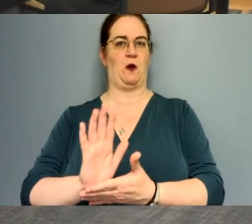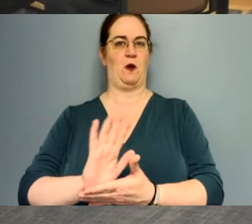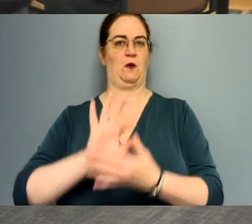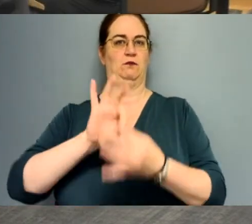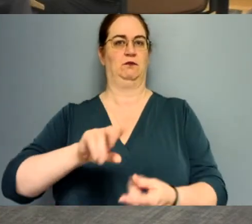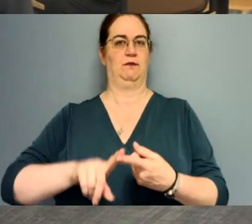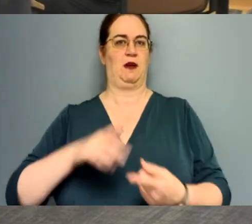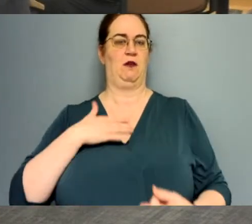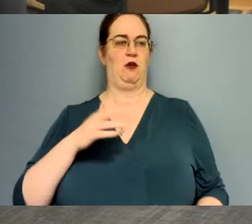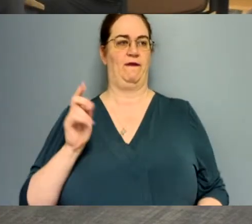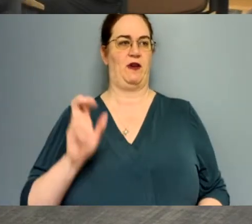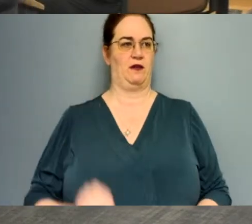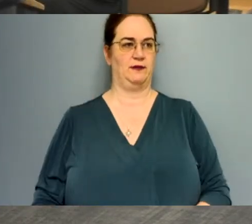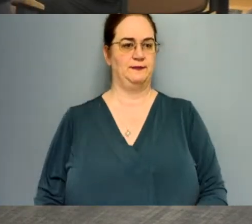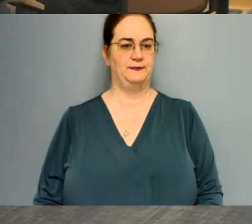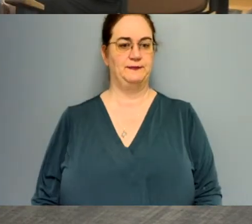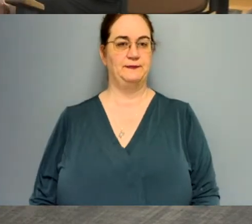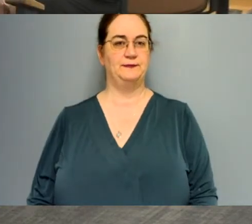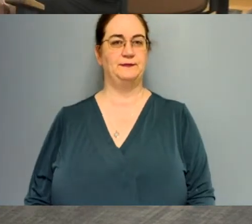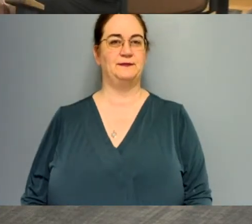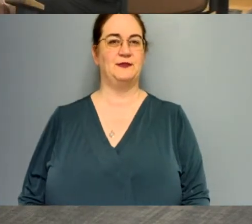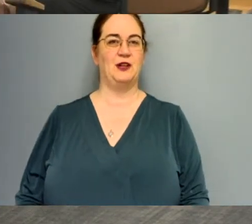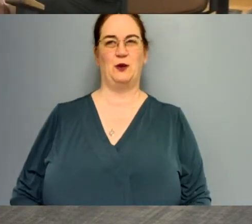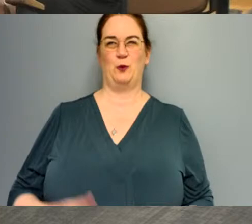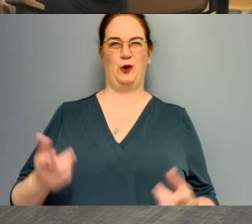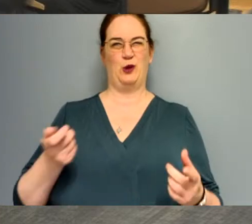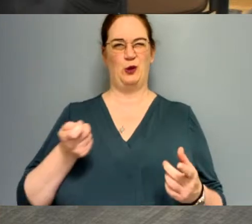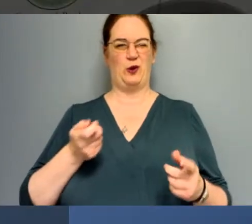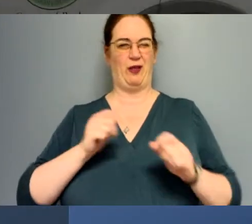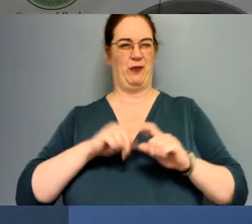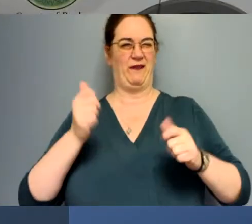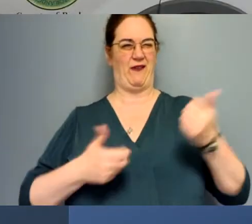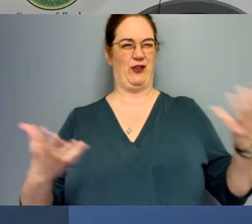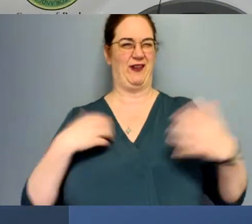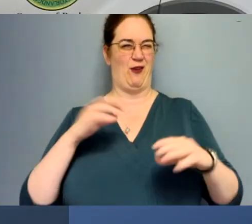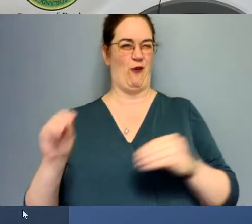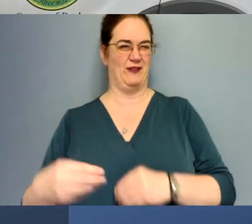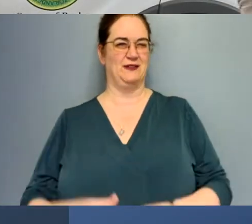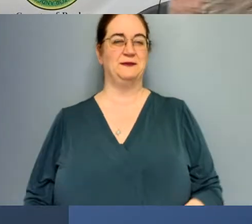van. So we do a little bit of everything in our office.